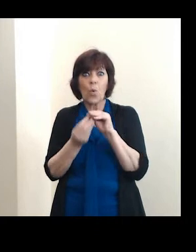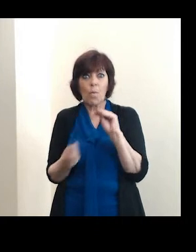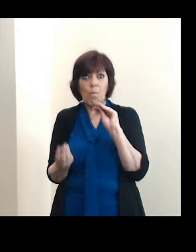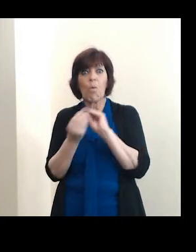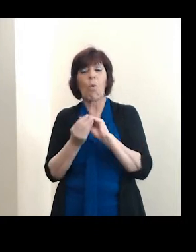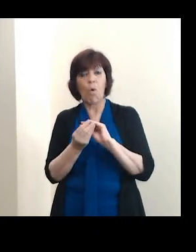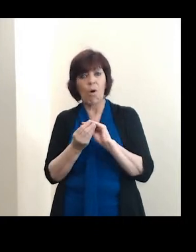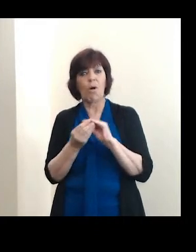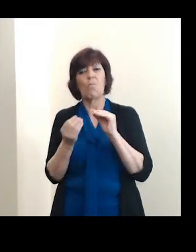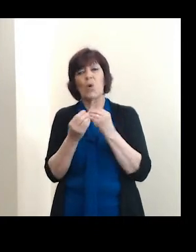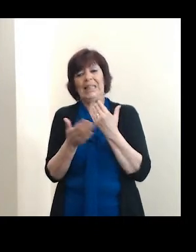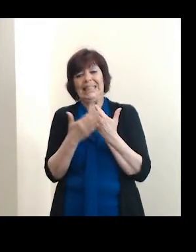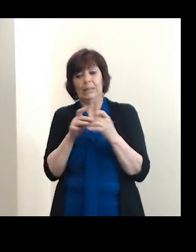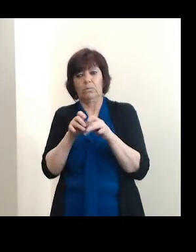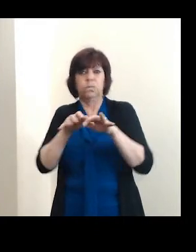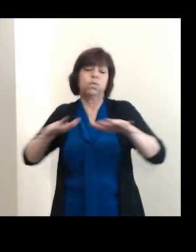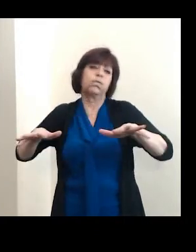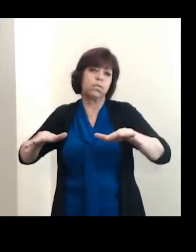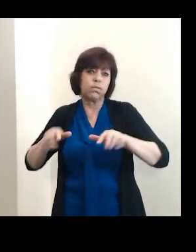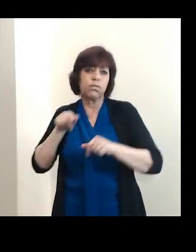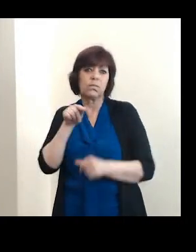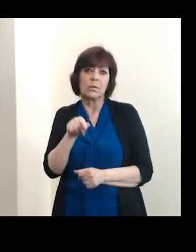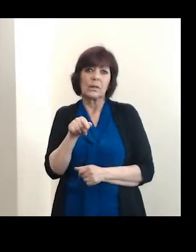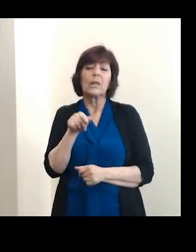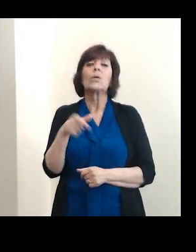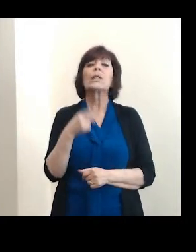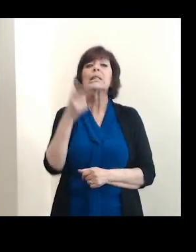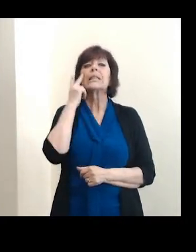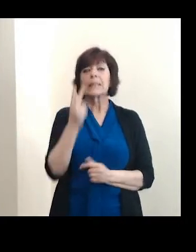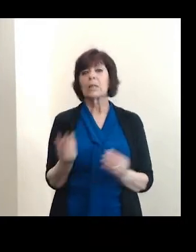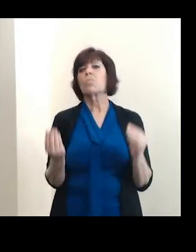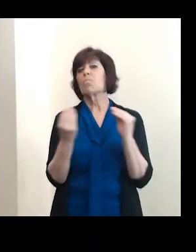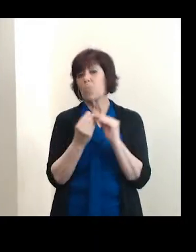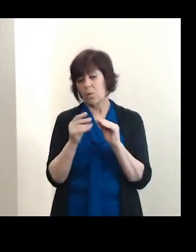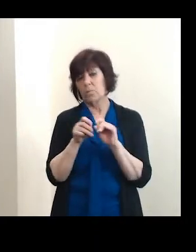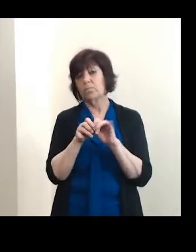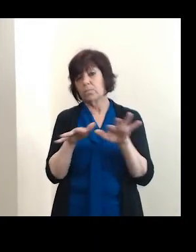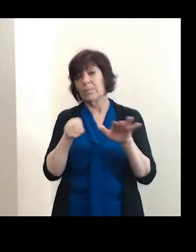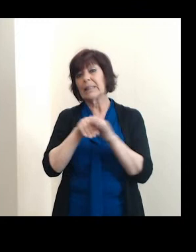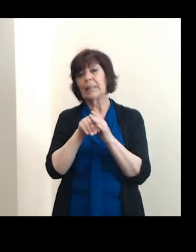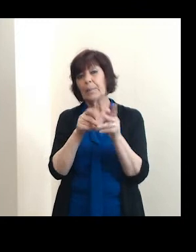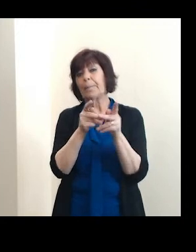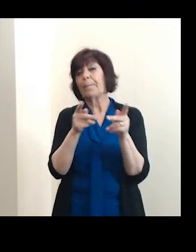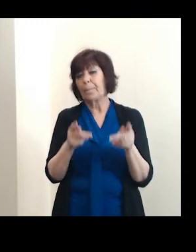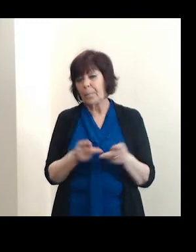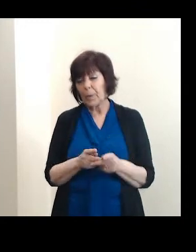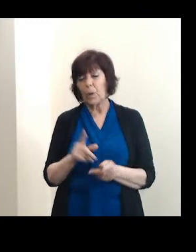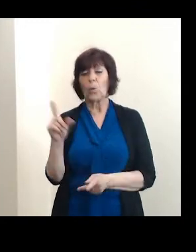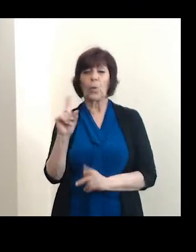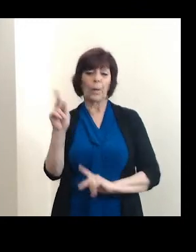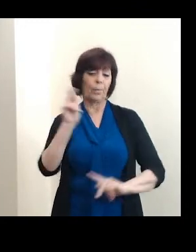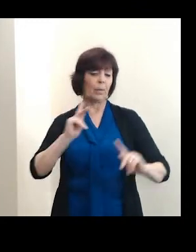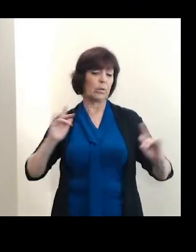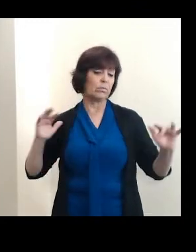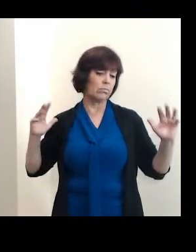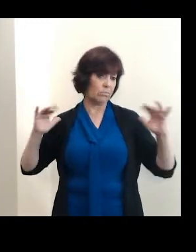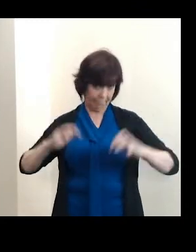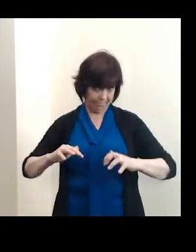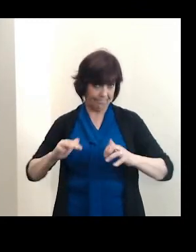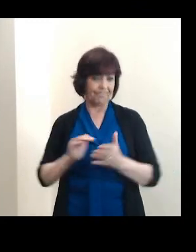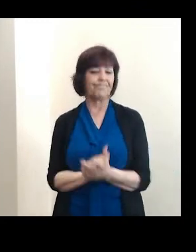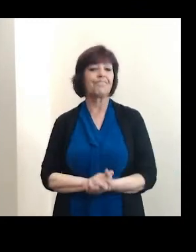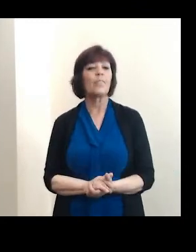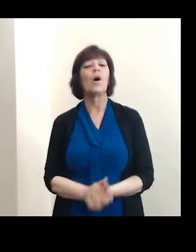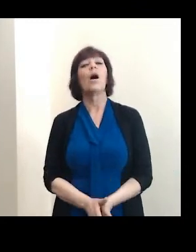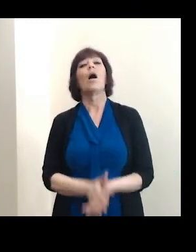are more easily transmitted in the community, we're seeing more transmission in places where people congregate. So we're seeing